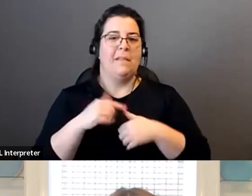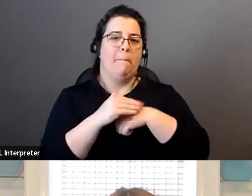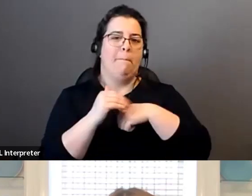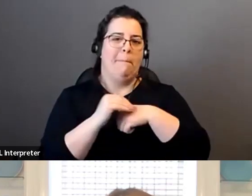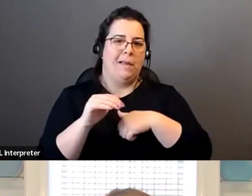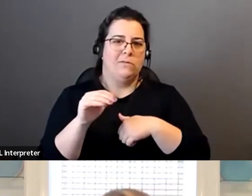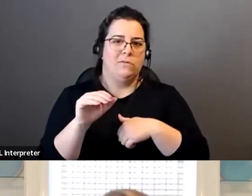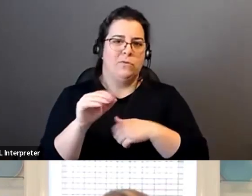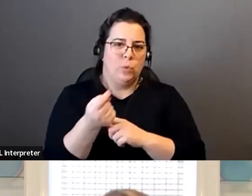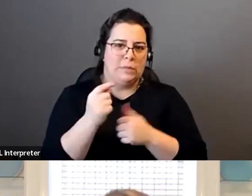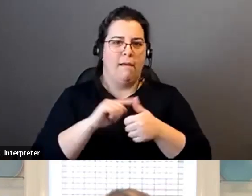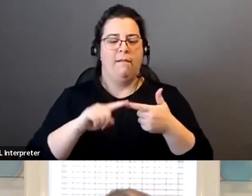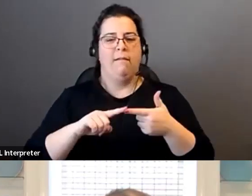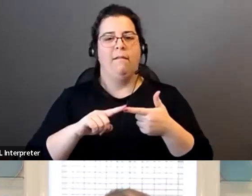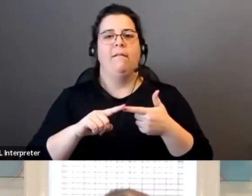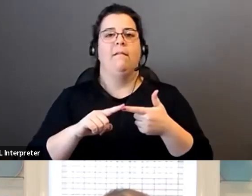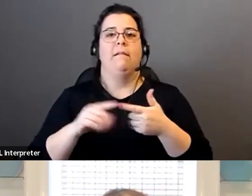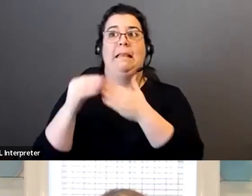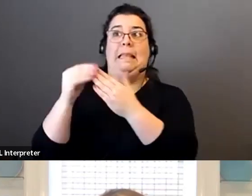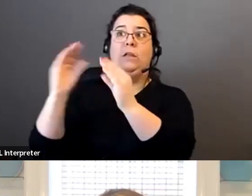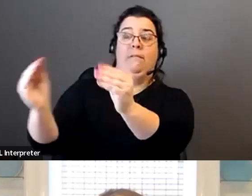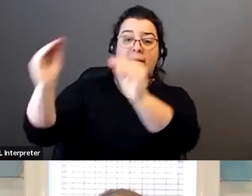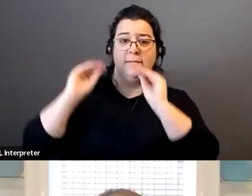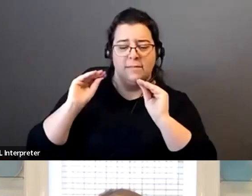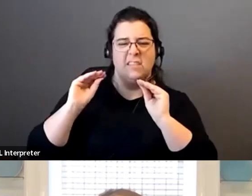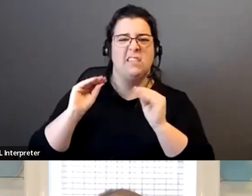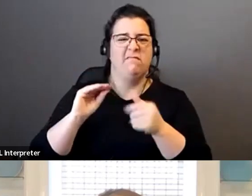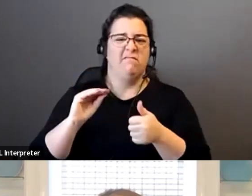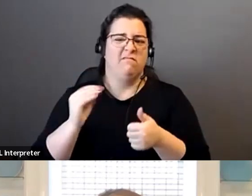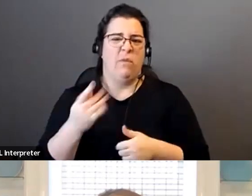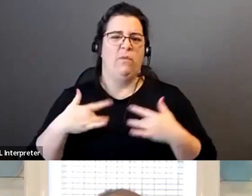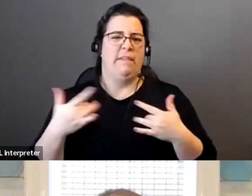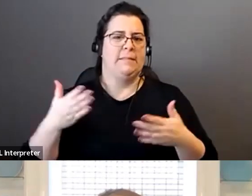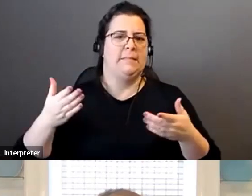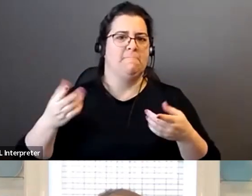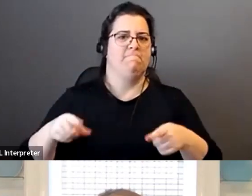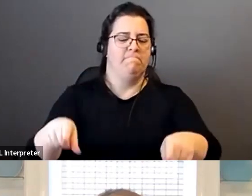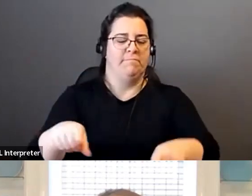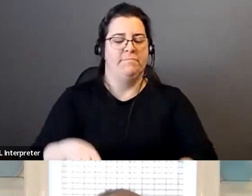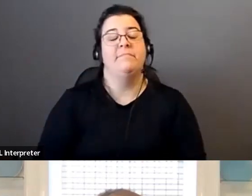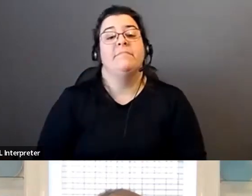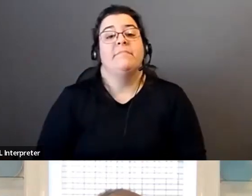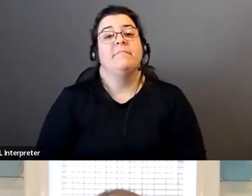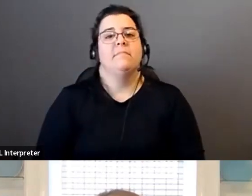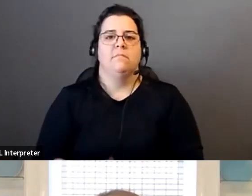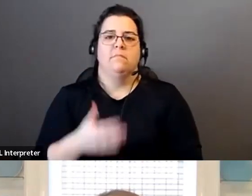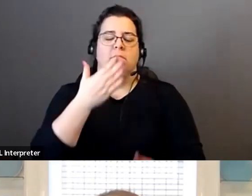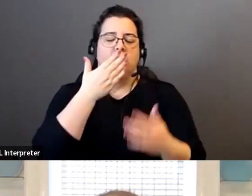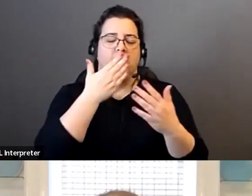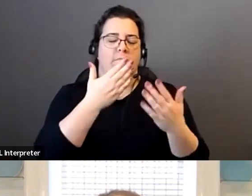page and check out those events. And just a huge thank you to Dr. Vibe for the